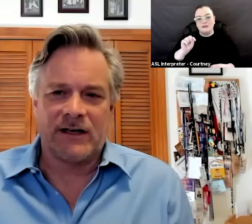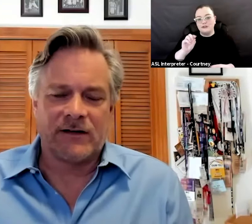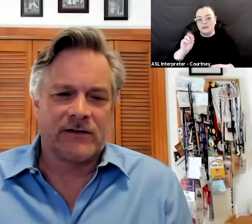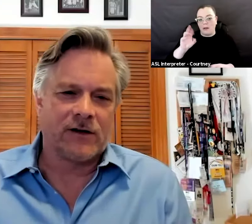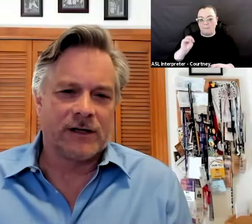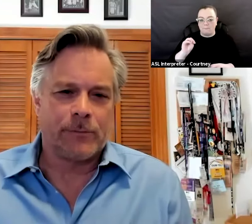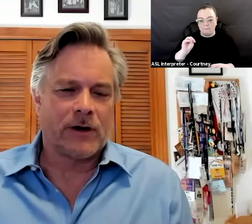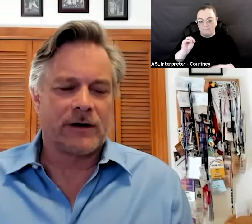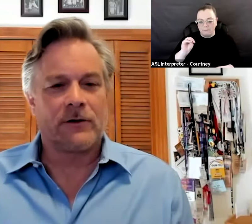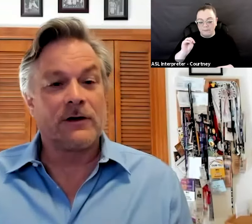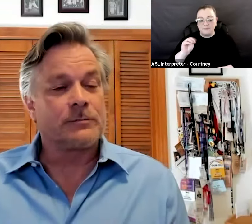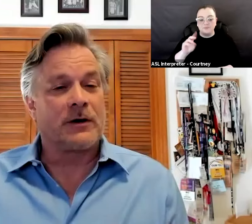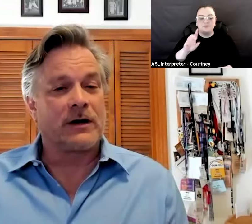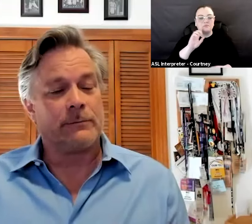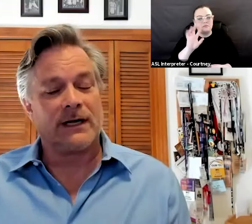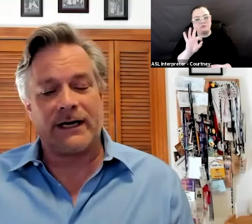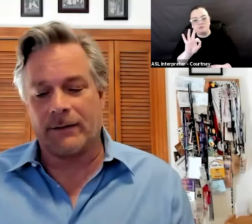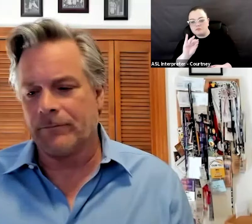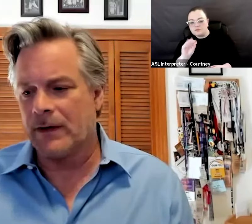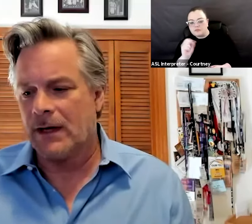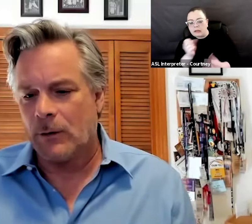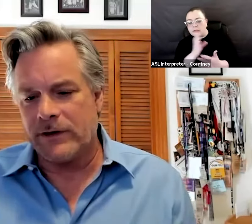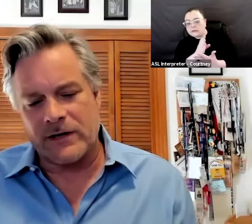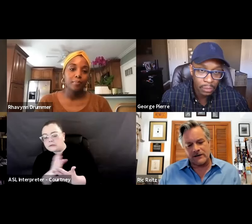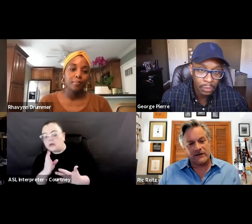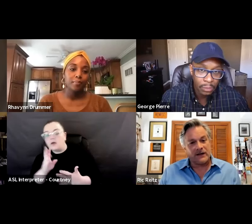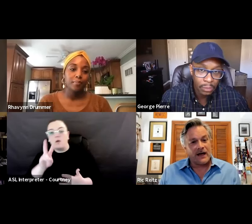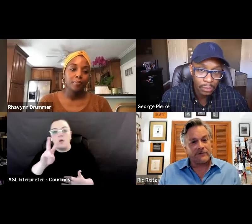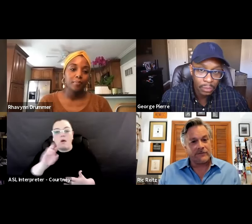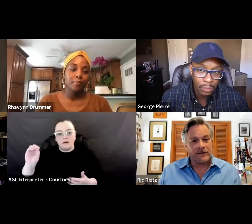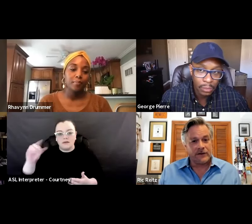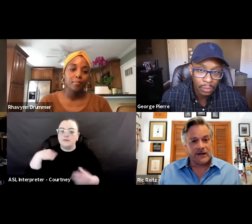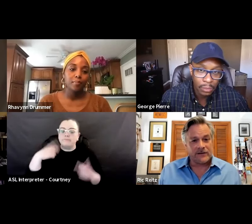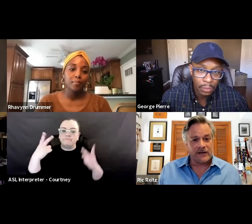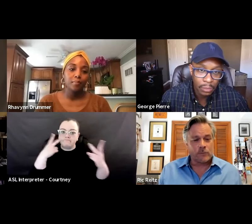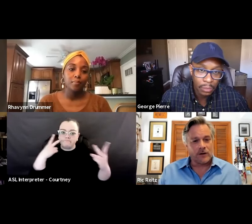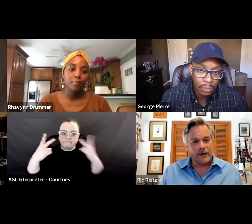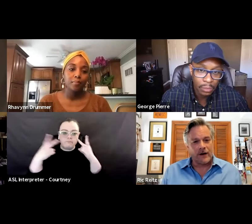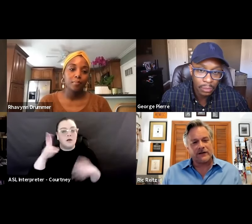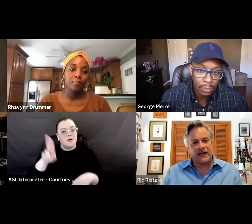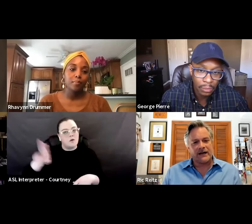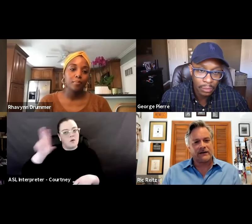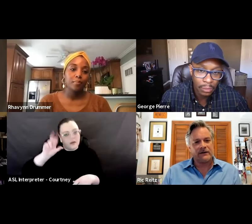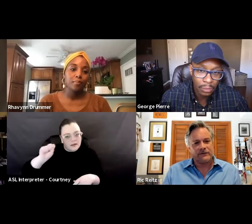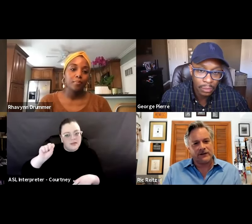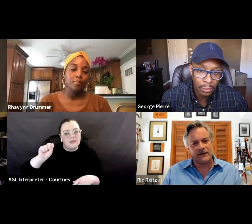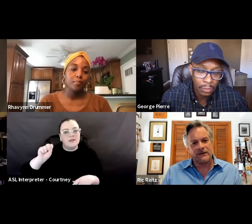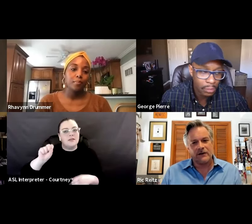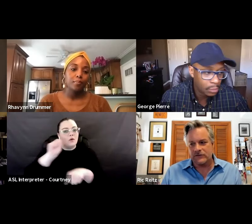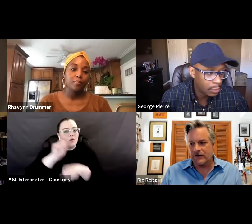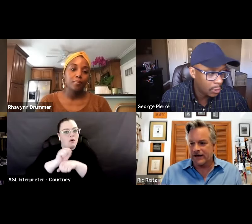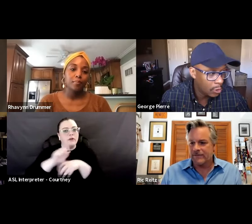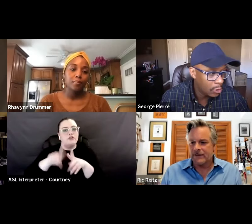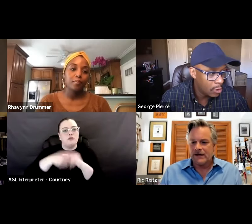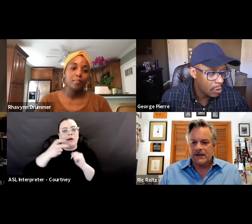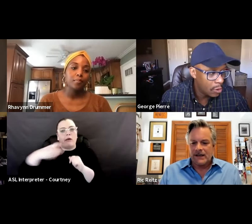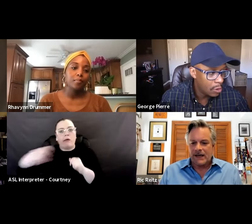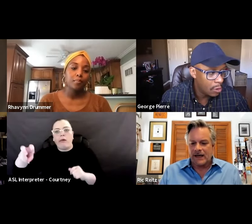1990s and into the earliest part of the millennium, we started to see a lot of United States work going off to Canada, New Zealand,